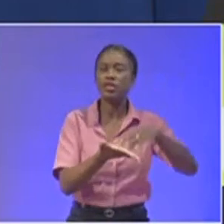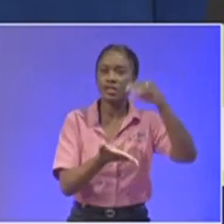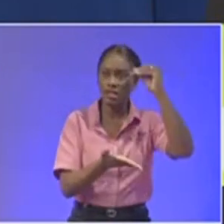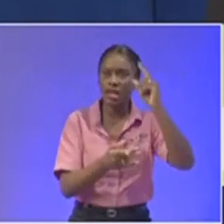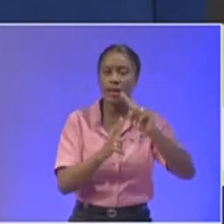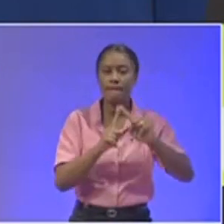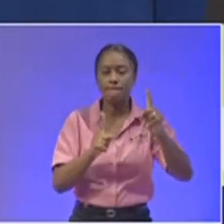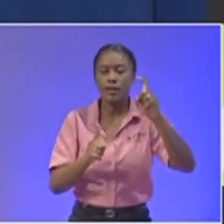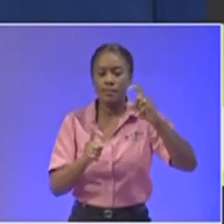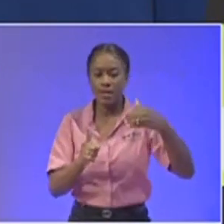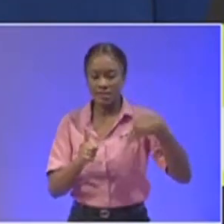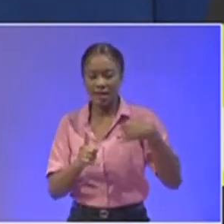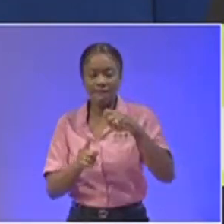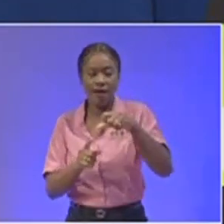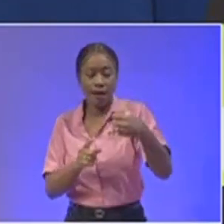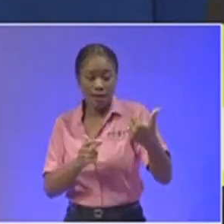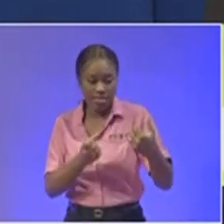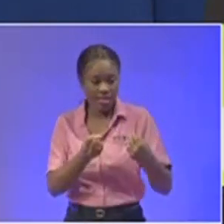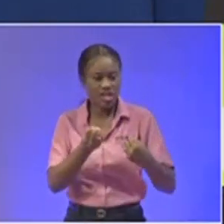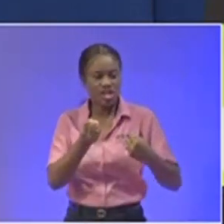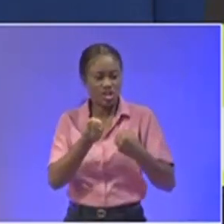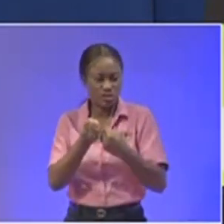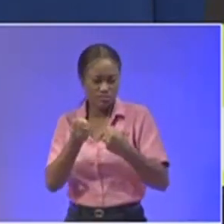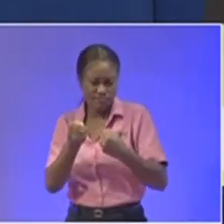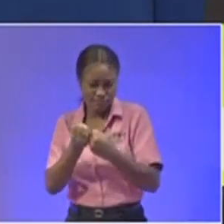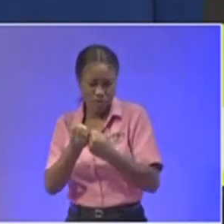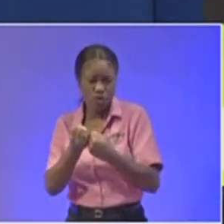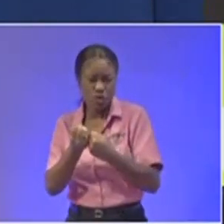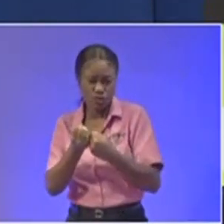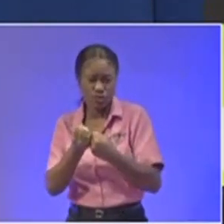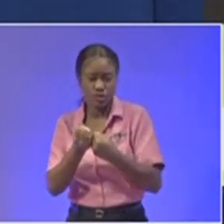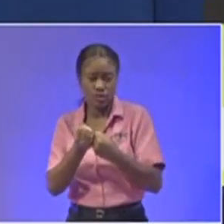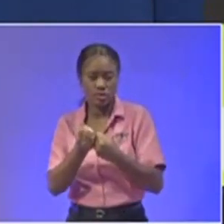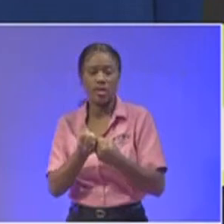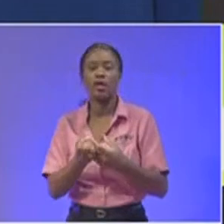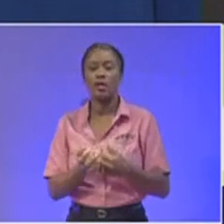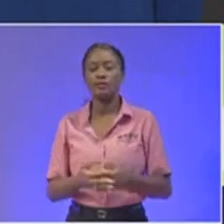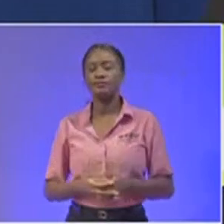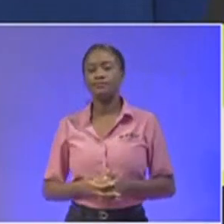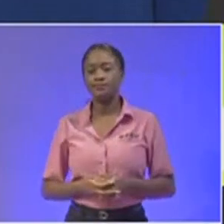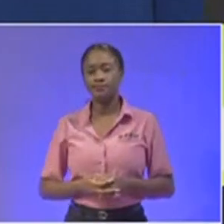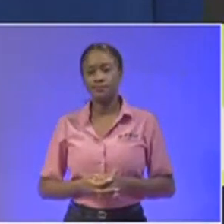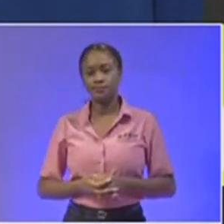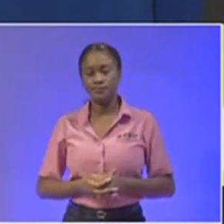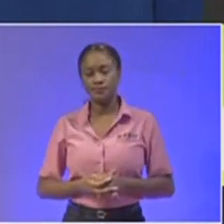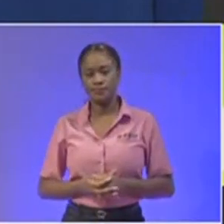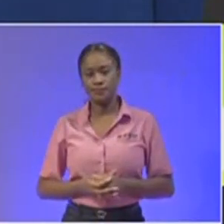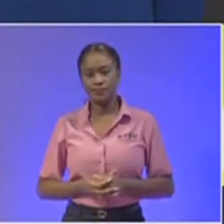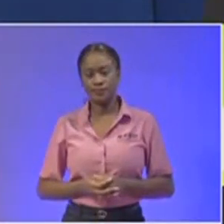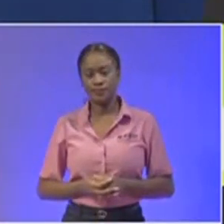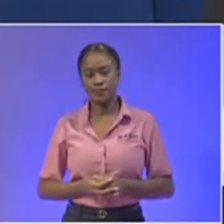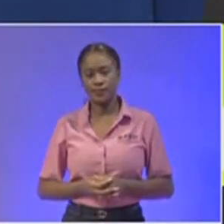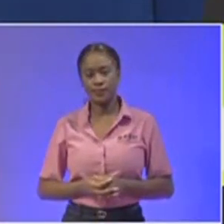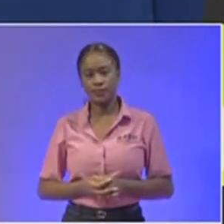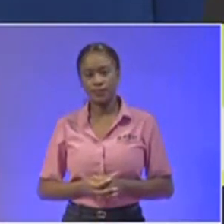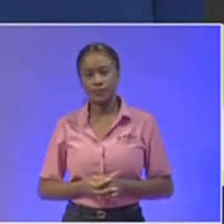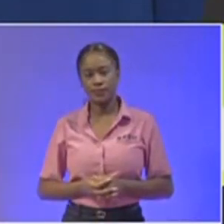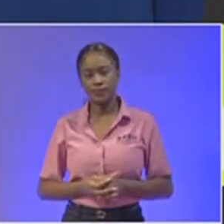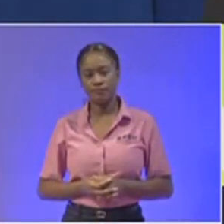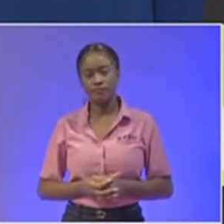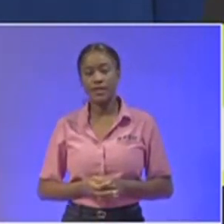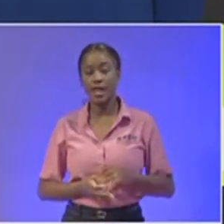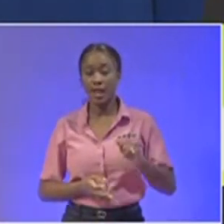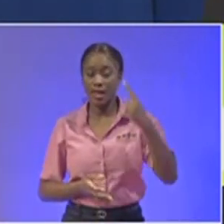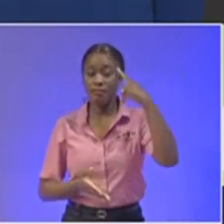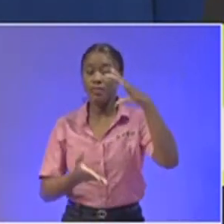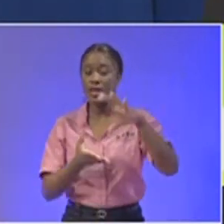kinds of supports that we require beyond the capacity that we have it's also available to the school and to our students. And